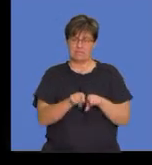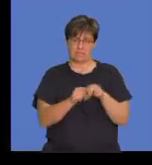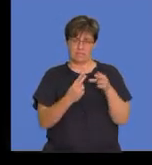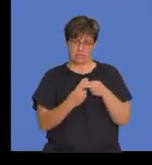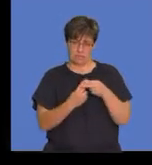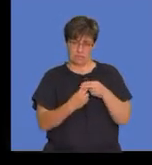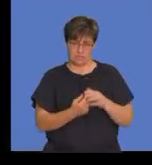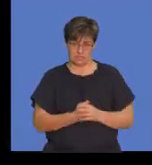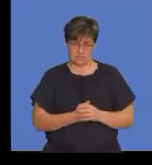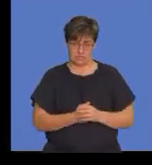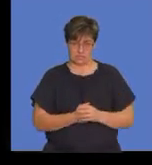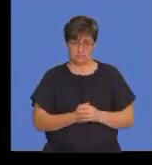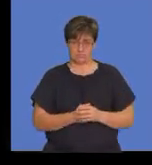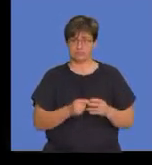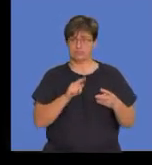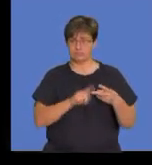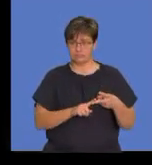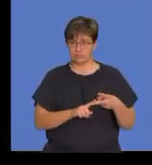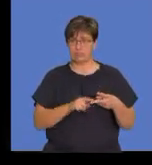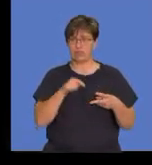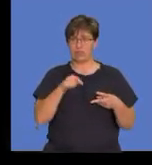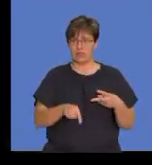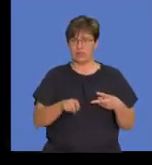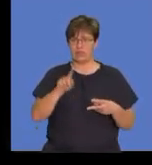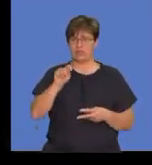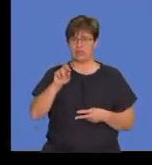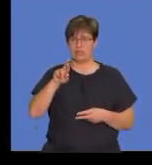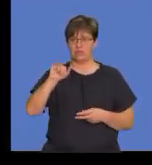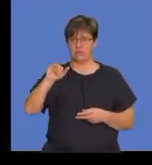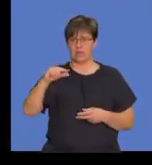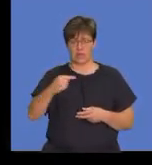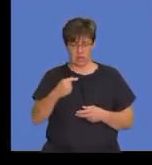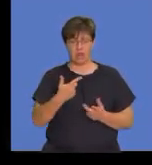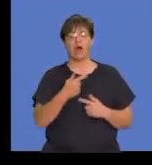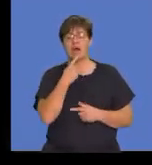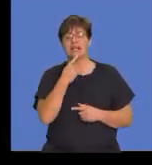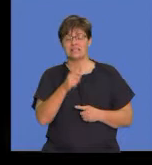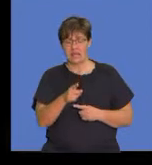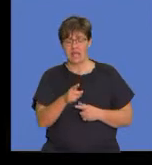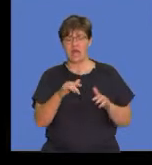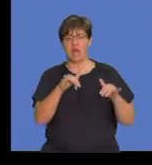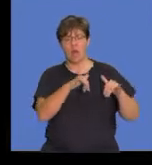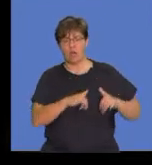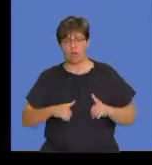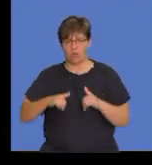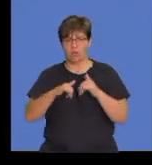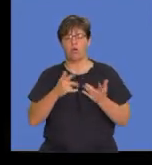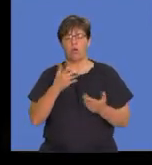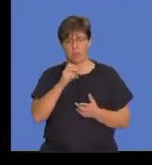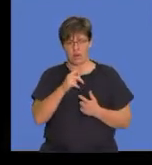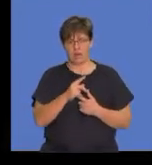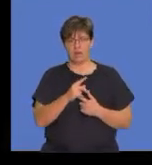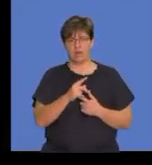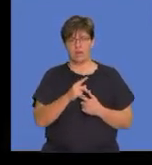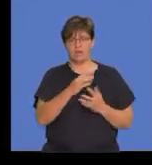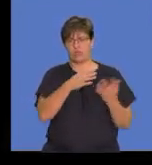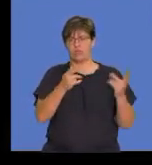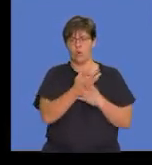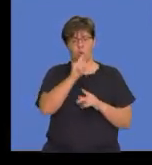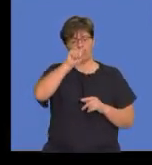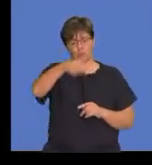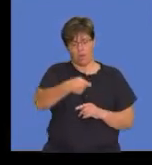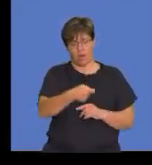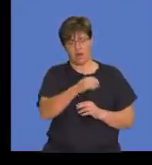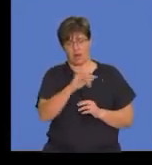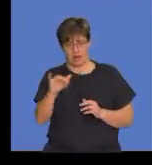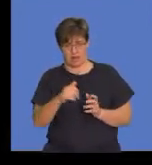unit. In trigonometry, ratios are given as common fractions or decimal fractions. So